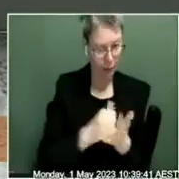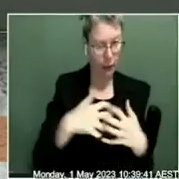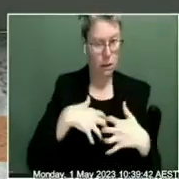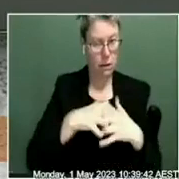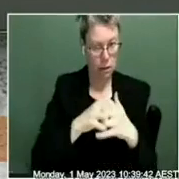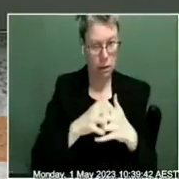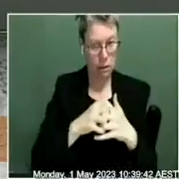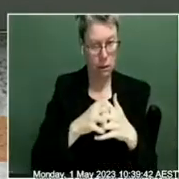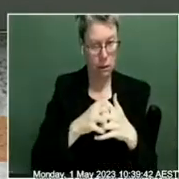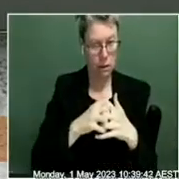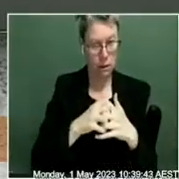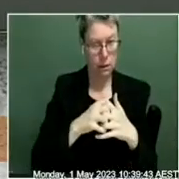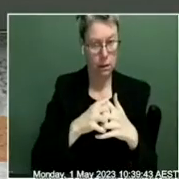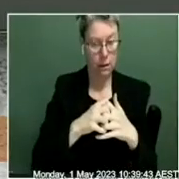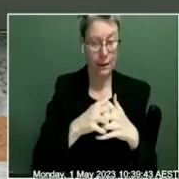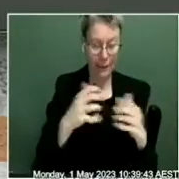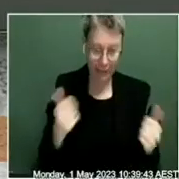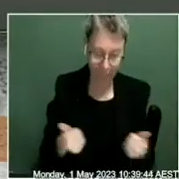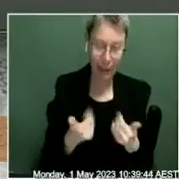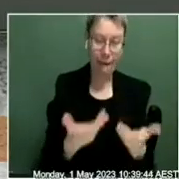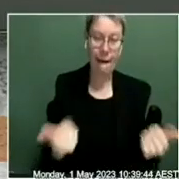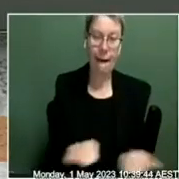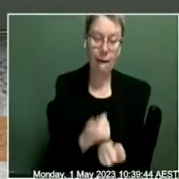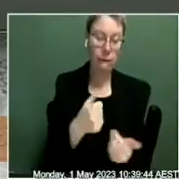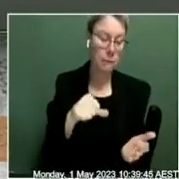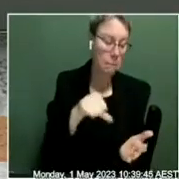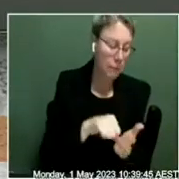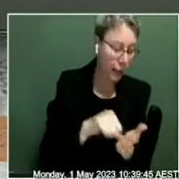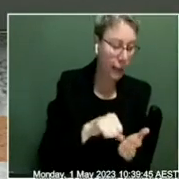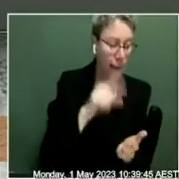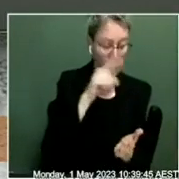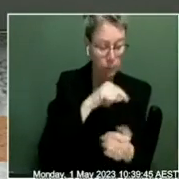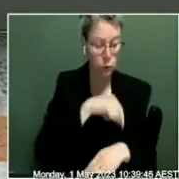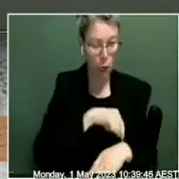the successful implementation of the reforms?